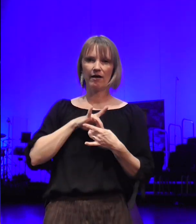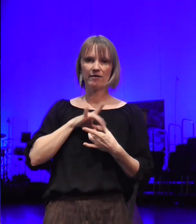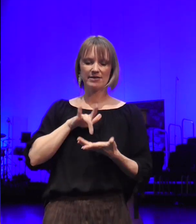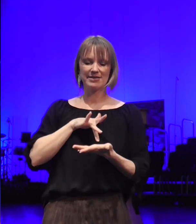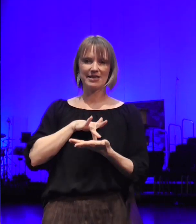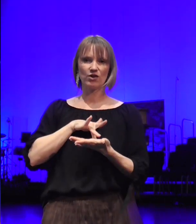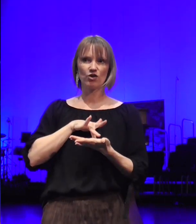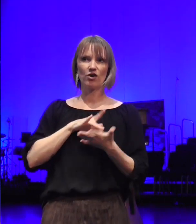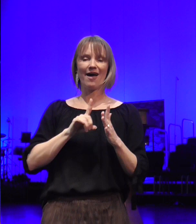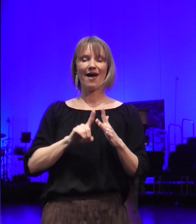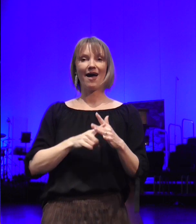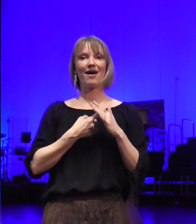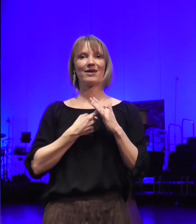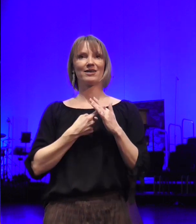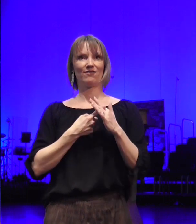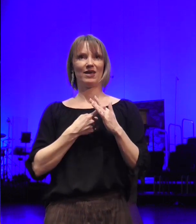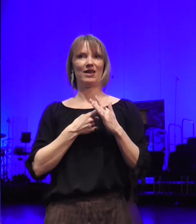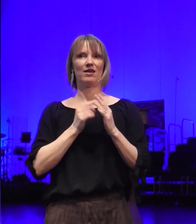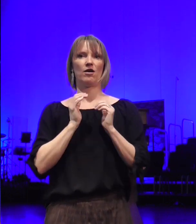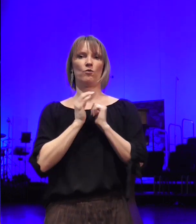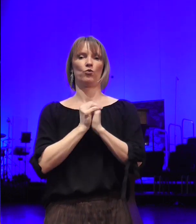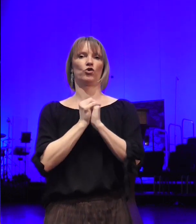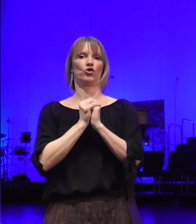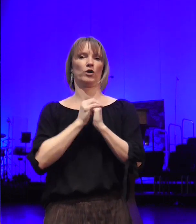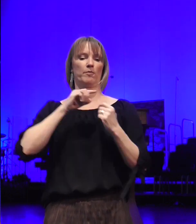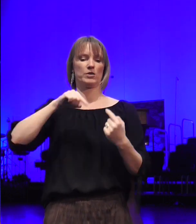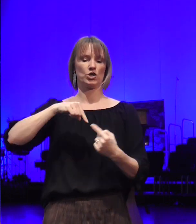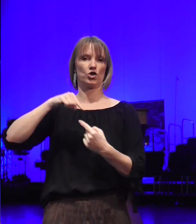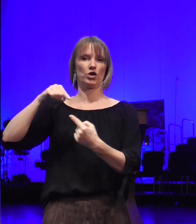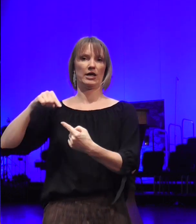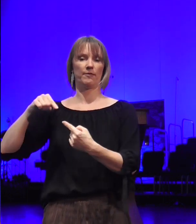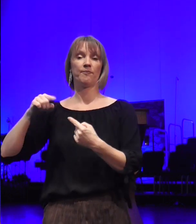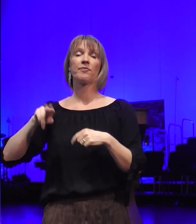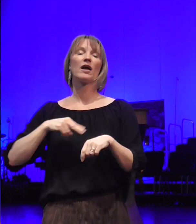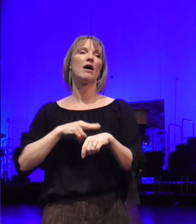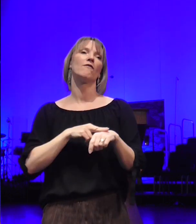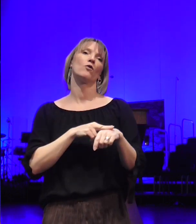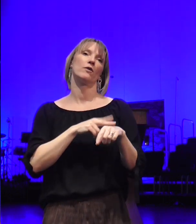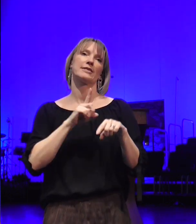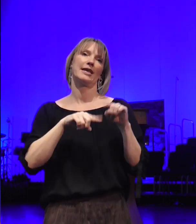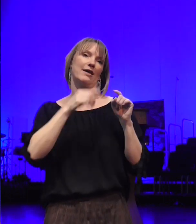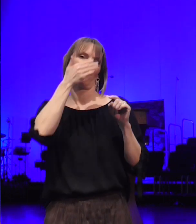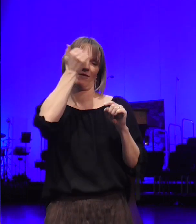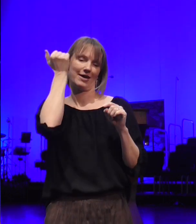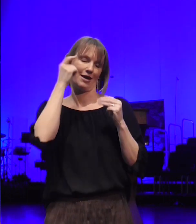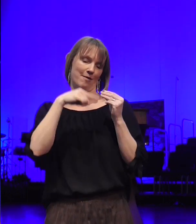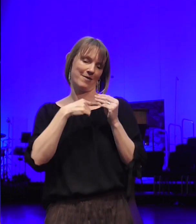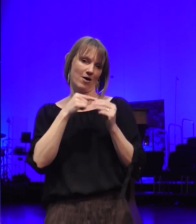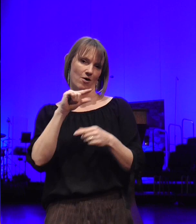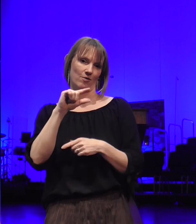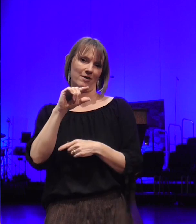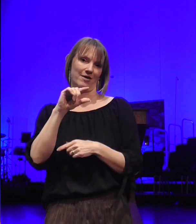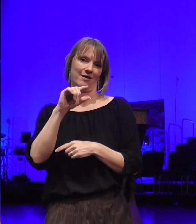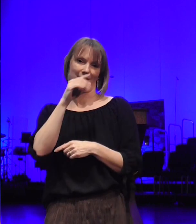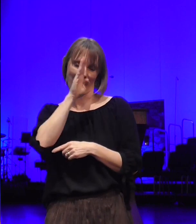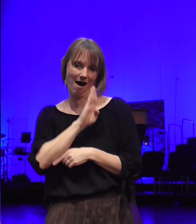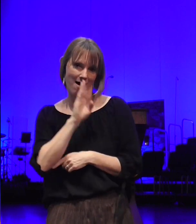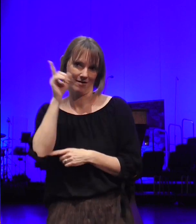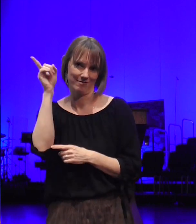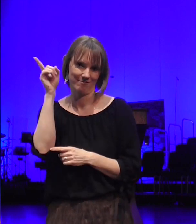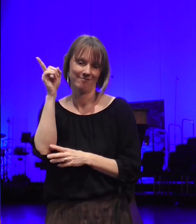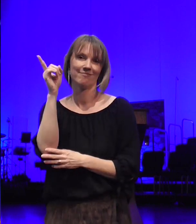center, activating that worship circuit. And then, of course, we can't forget about God. God as